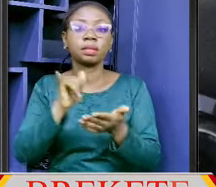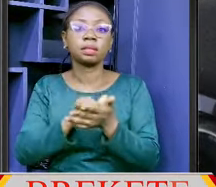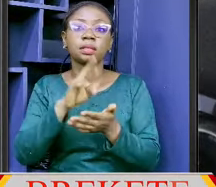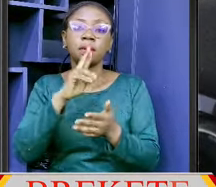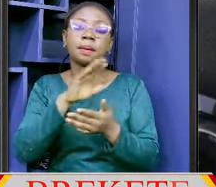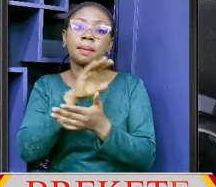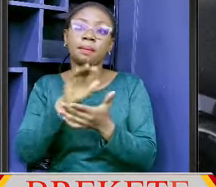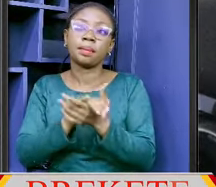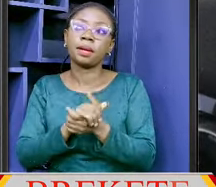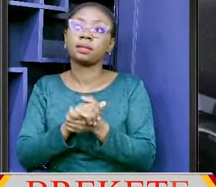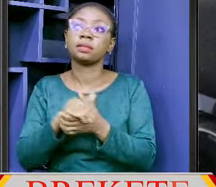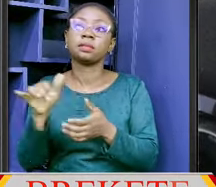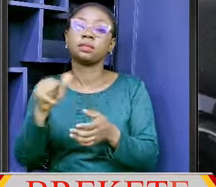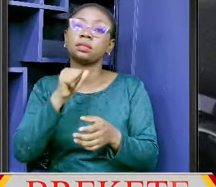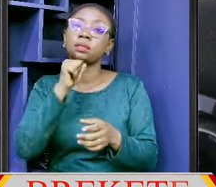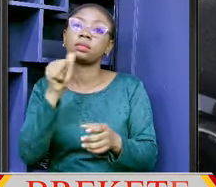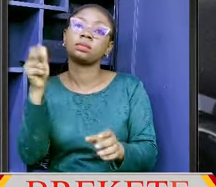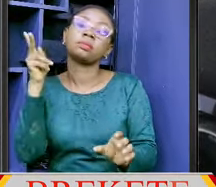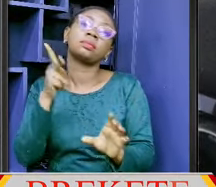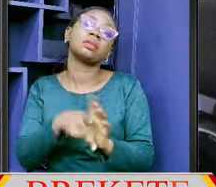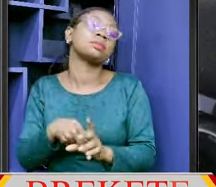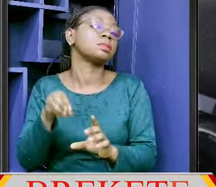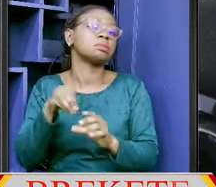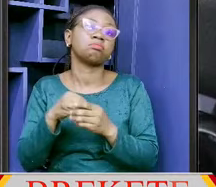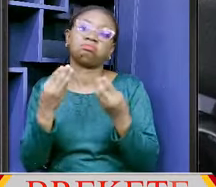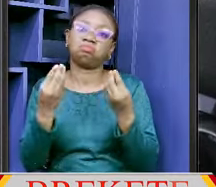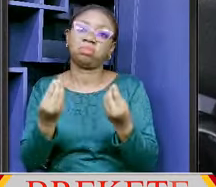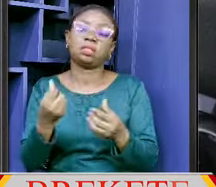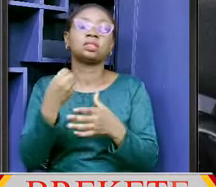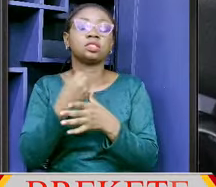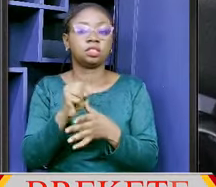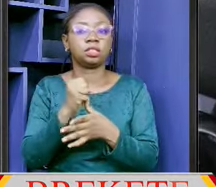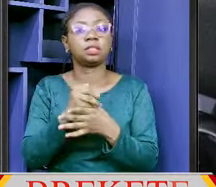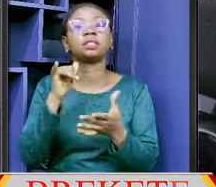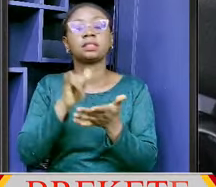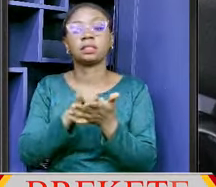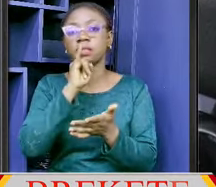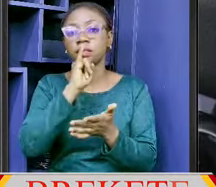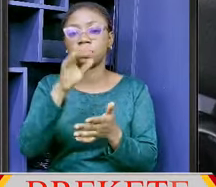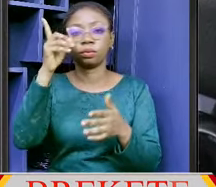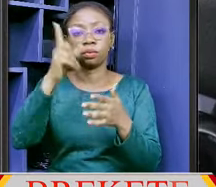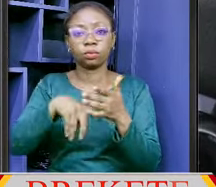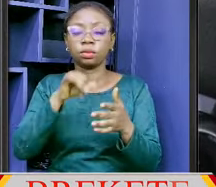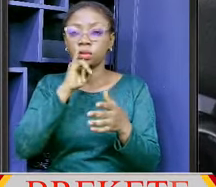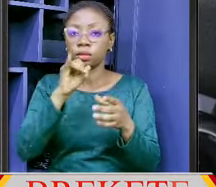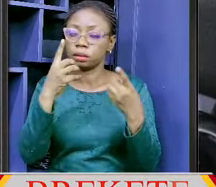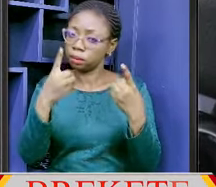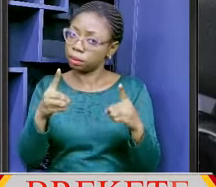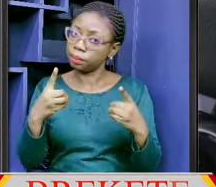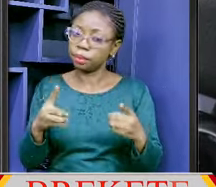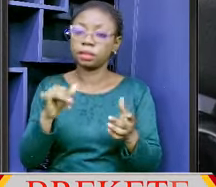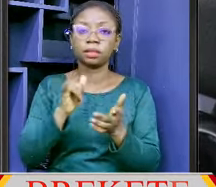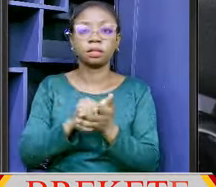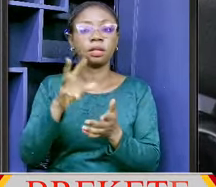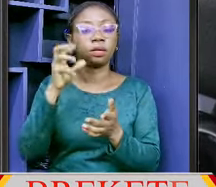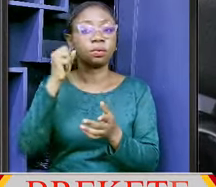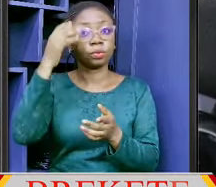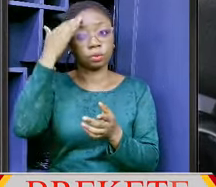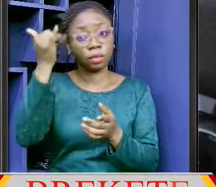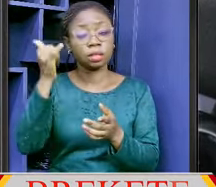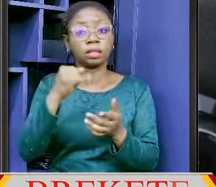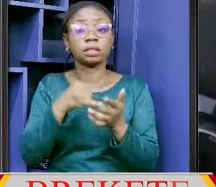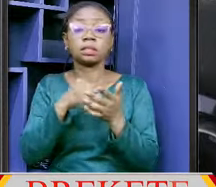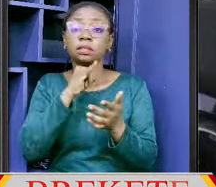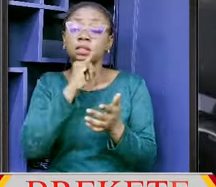married and take over, they don't used to participate in our land. That is what is happening, and that's what I know about it, sir. That was while it's only